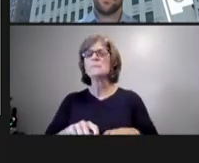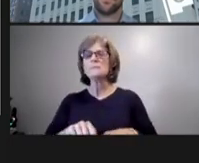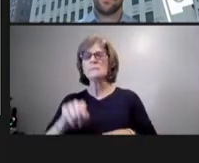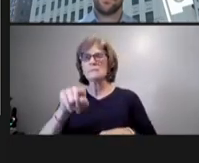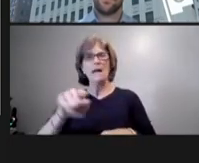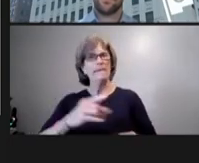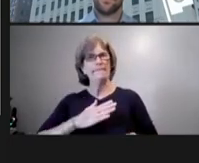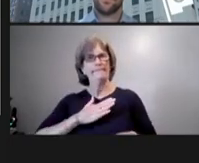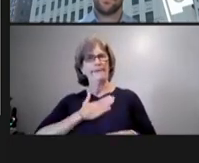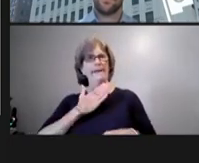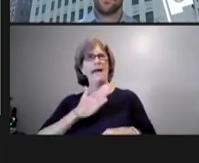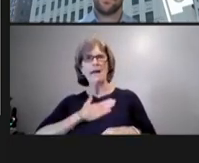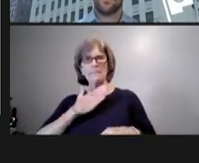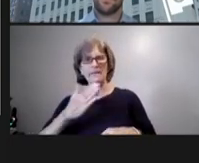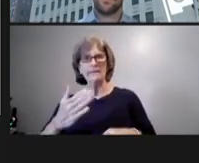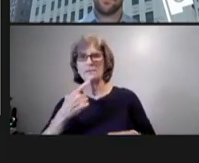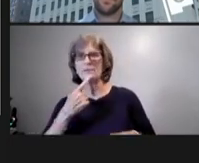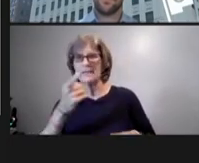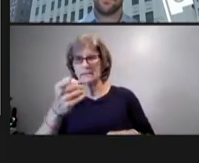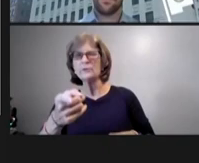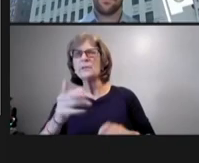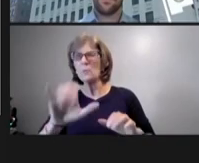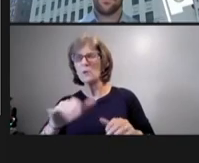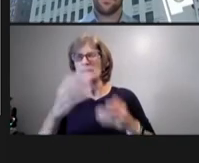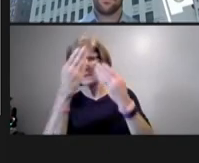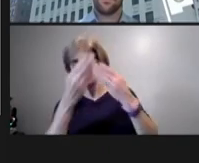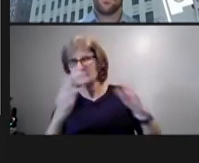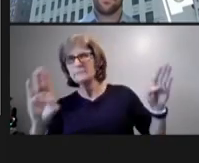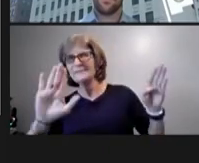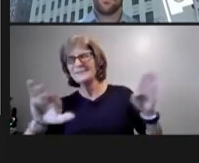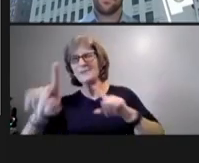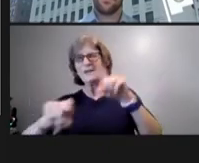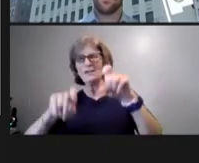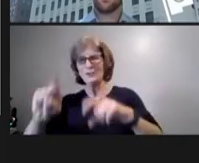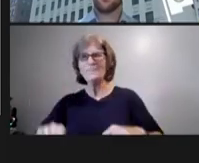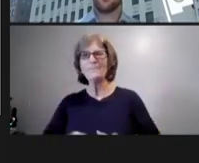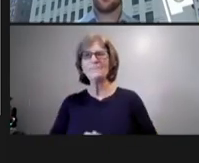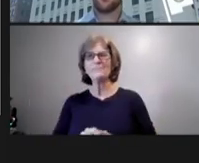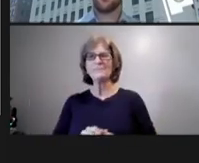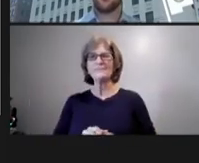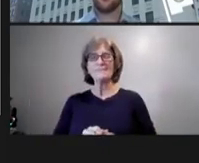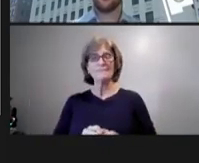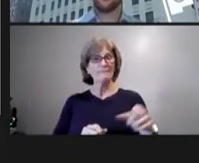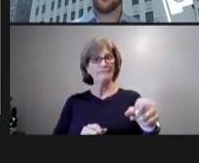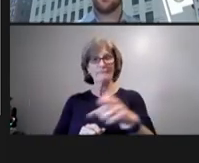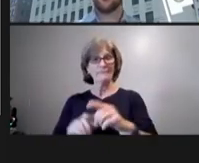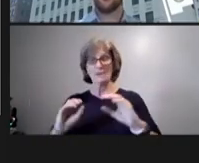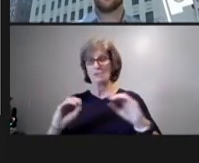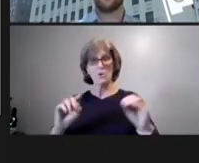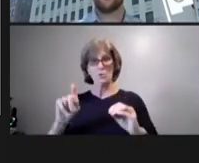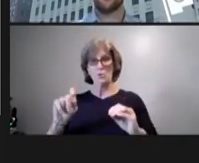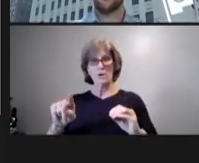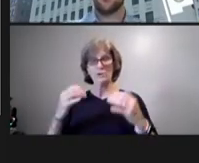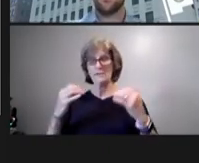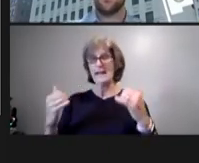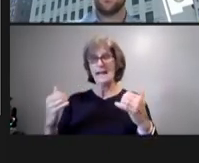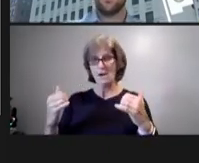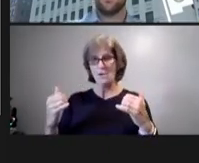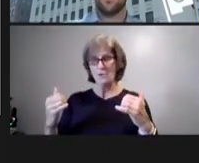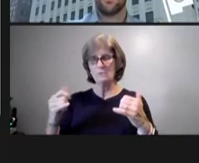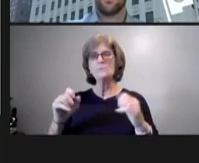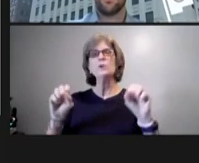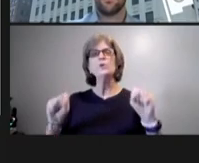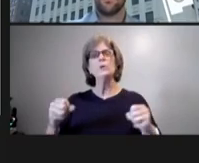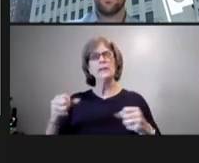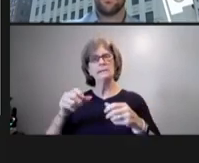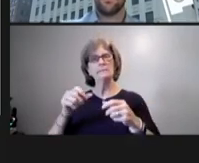to field those. Absolutely. If there's nothing that's really burning or pressing right now, you know, those ideas can keep coming forward